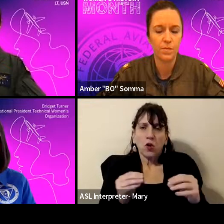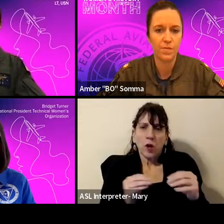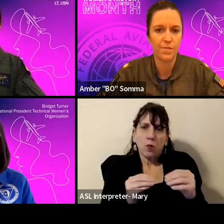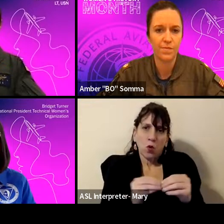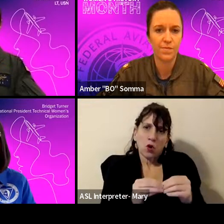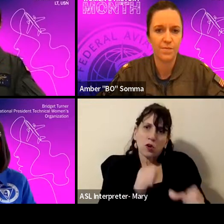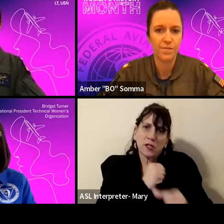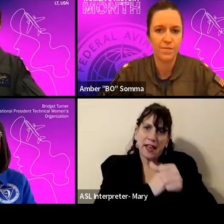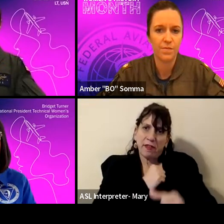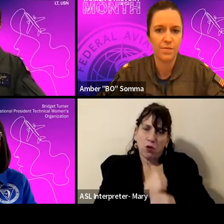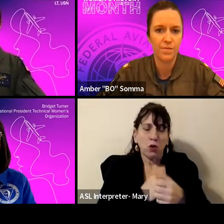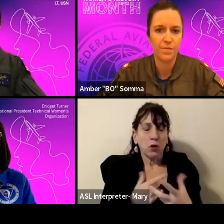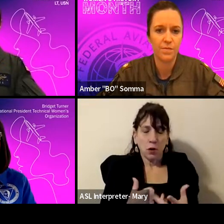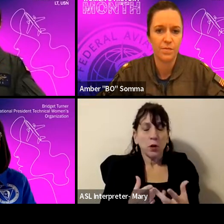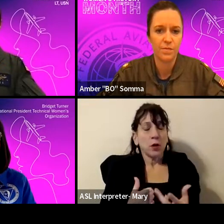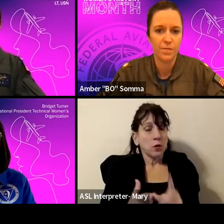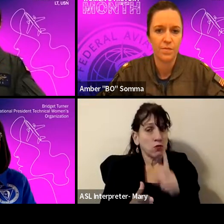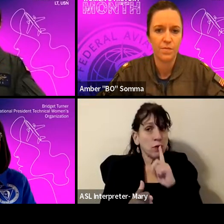super great.